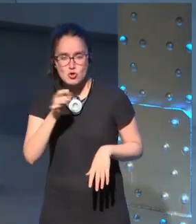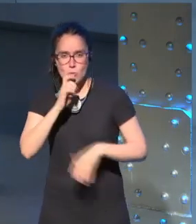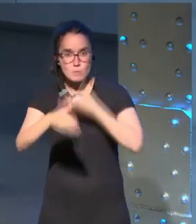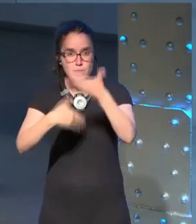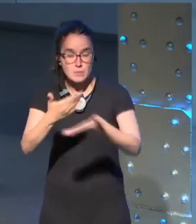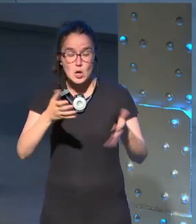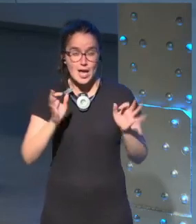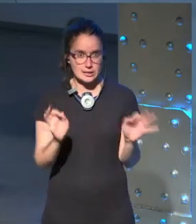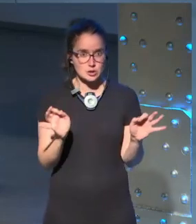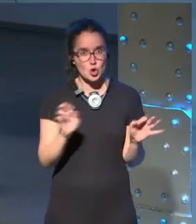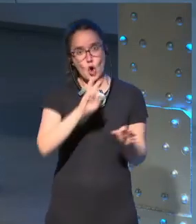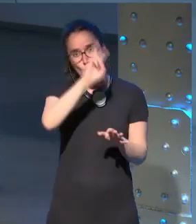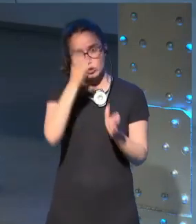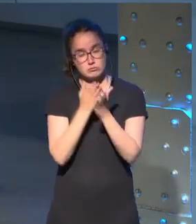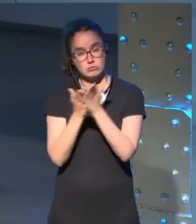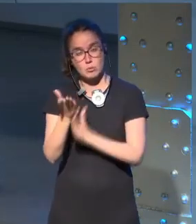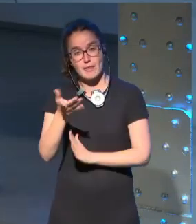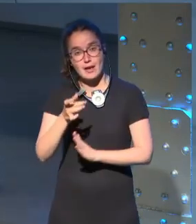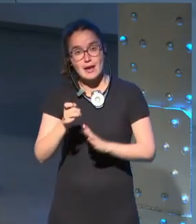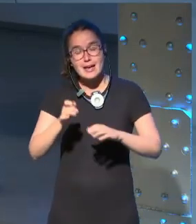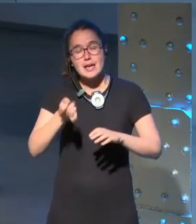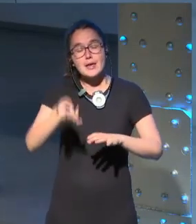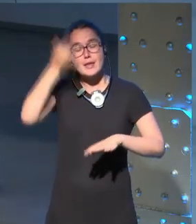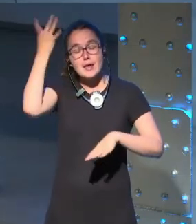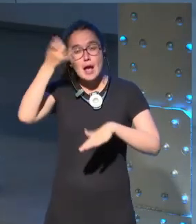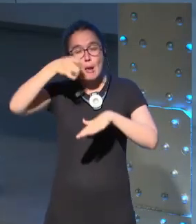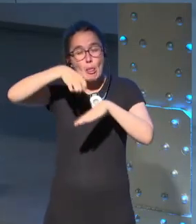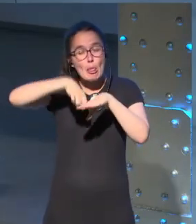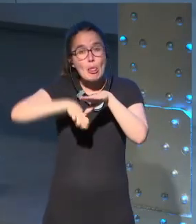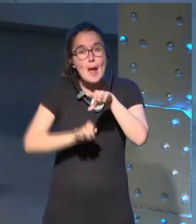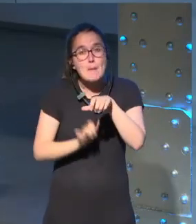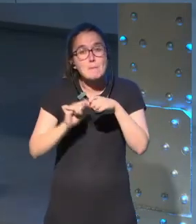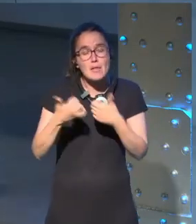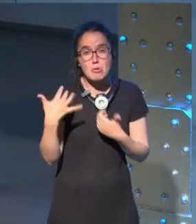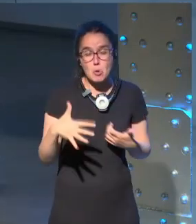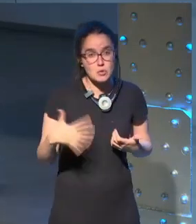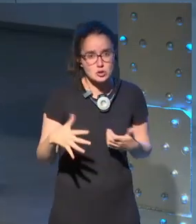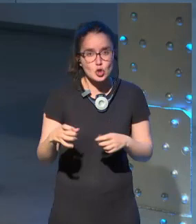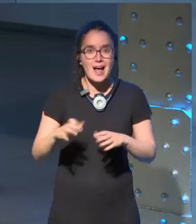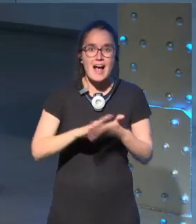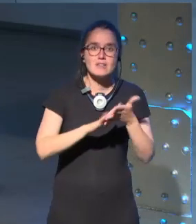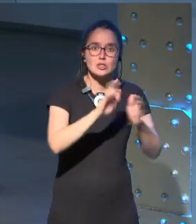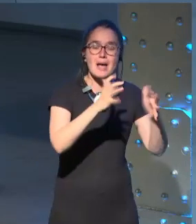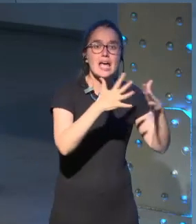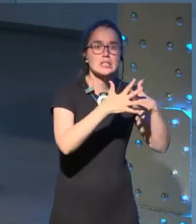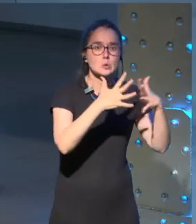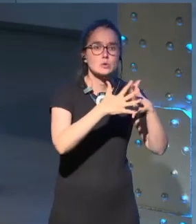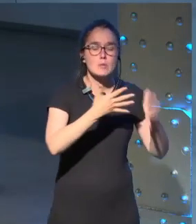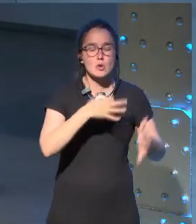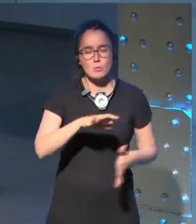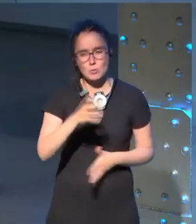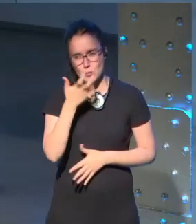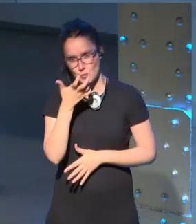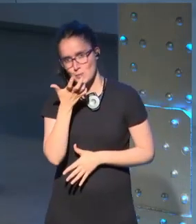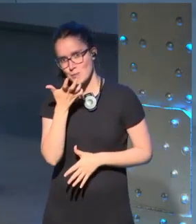else. See, I'm just talking about structure. The genesis of the idea, I'll give you an example from the first novel, and